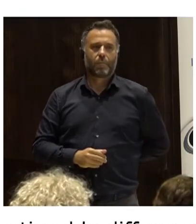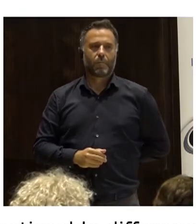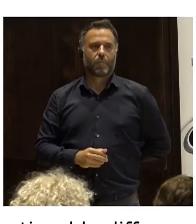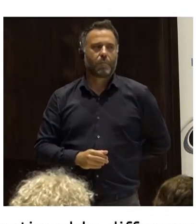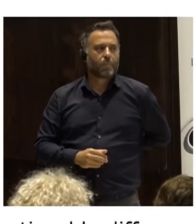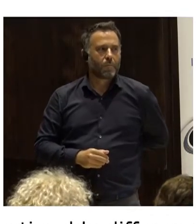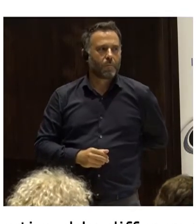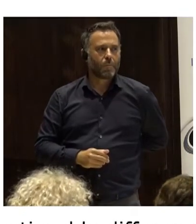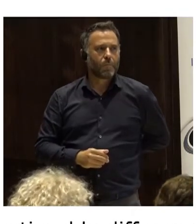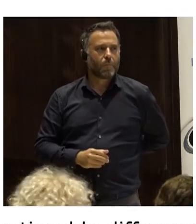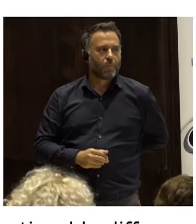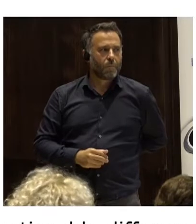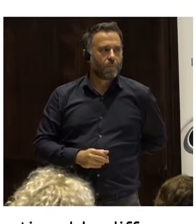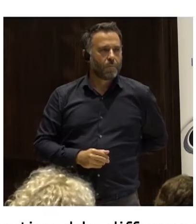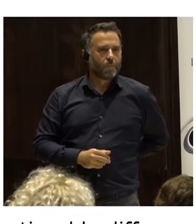Any more questions?